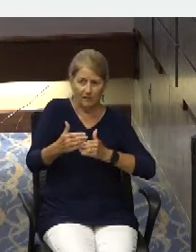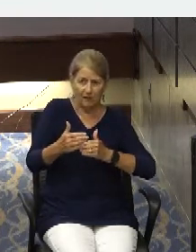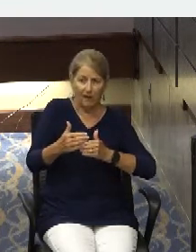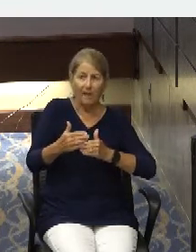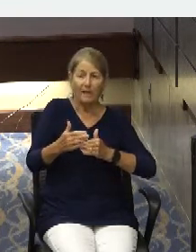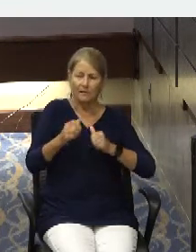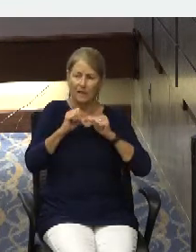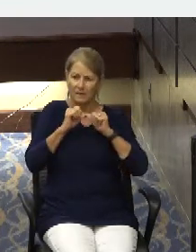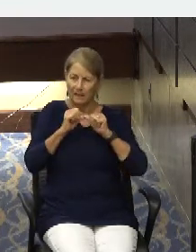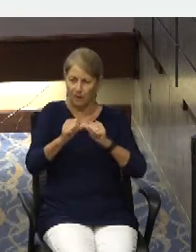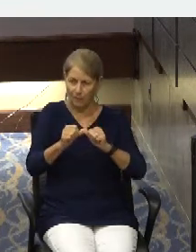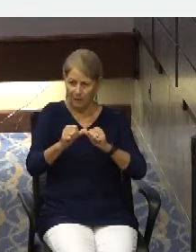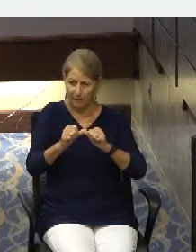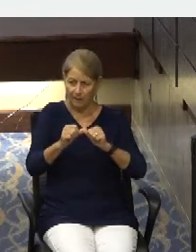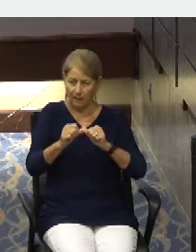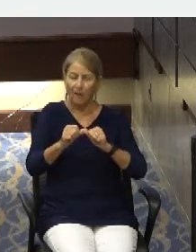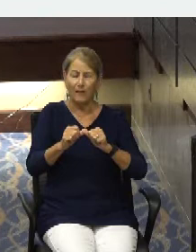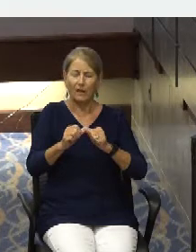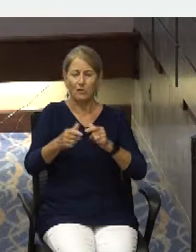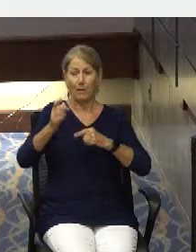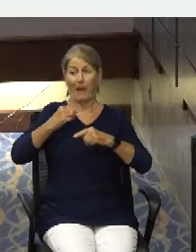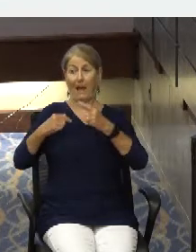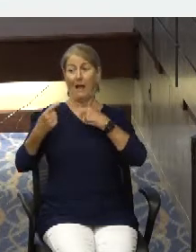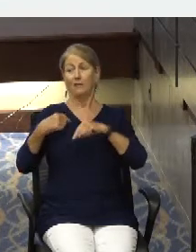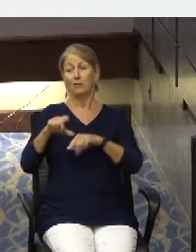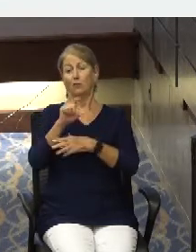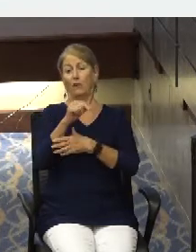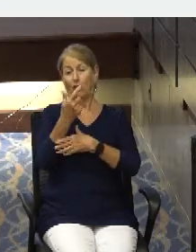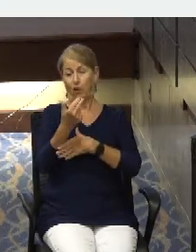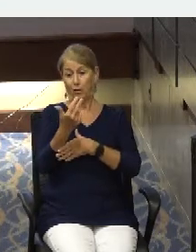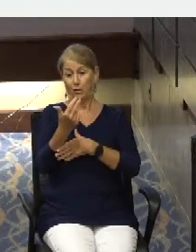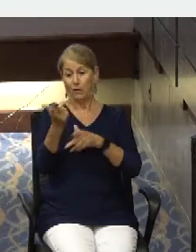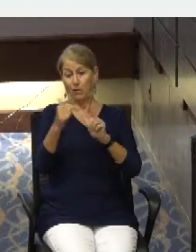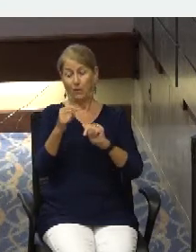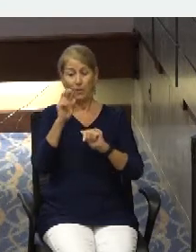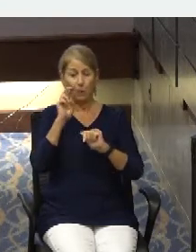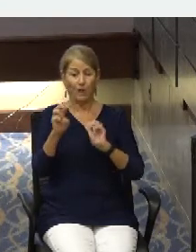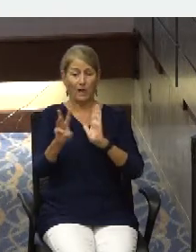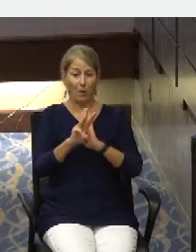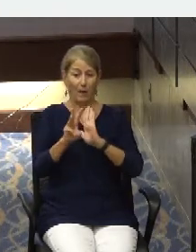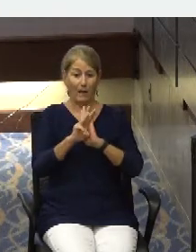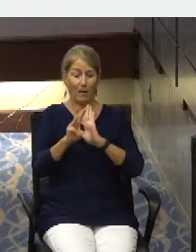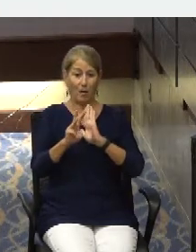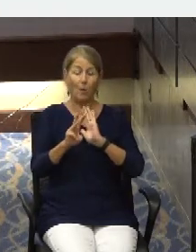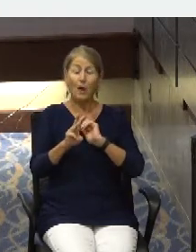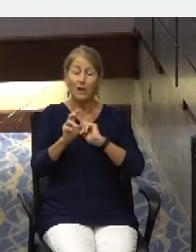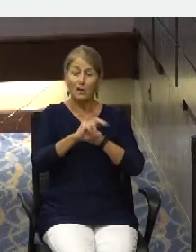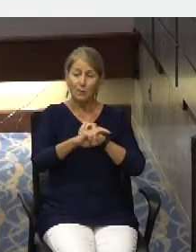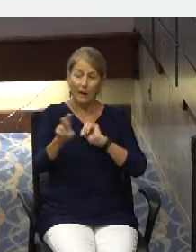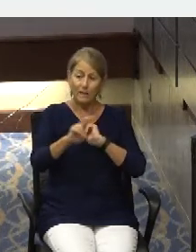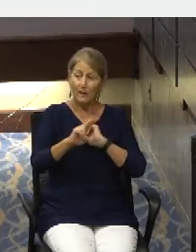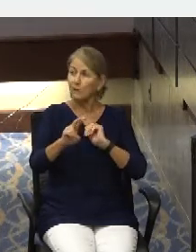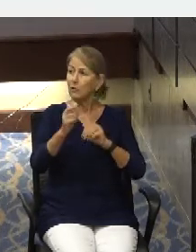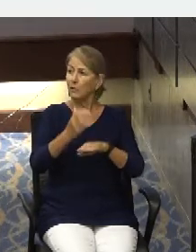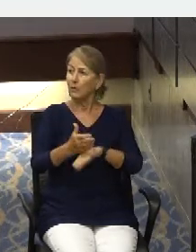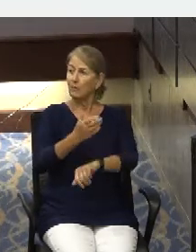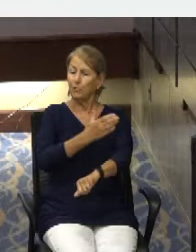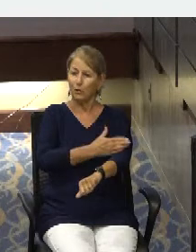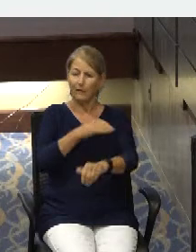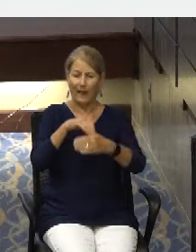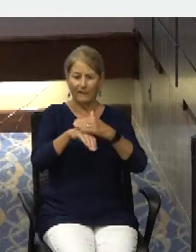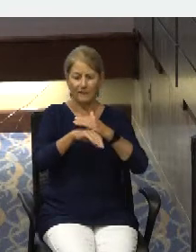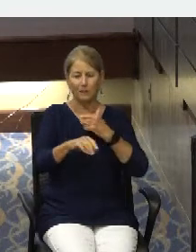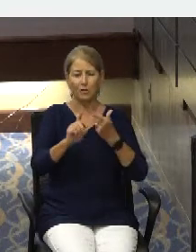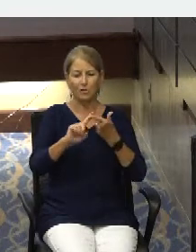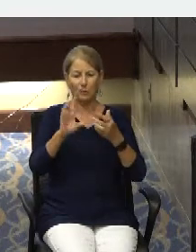that goes back to 2013, where we're looking at Waco Transit as an opportunity to improve access not only through the connections to